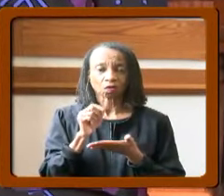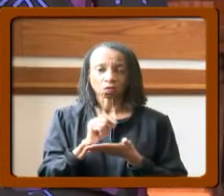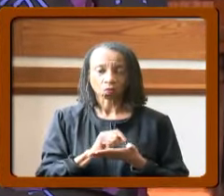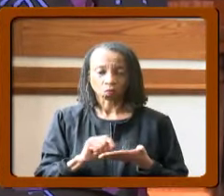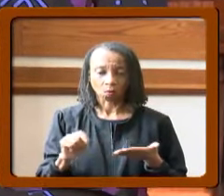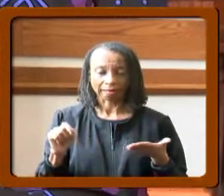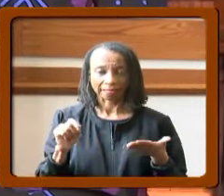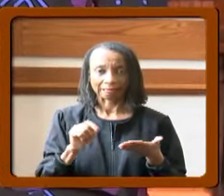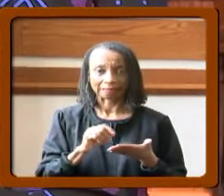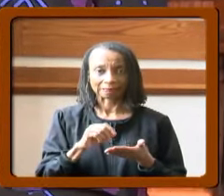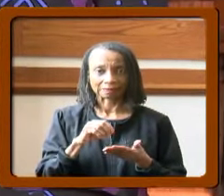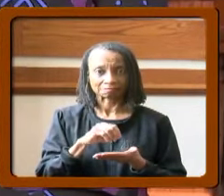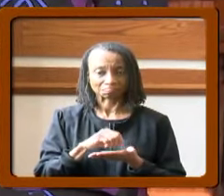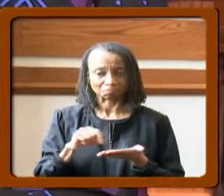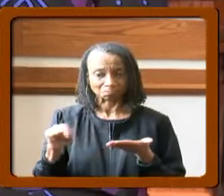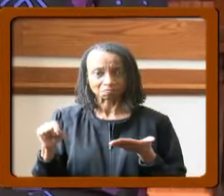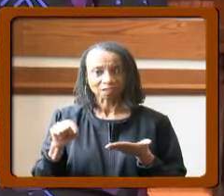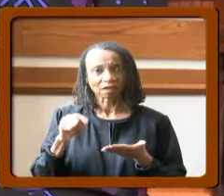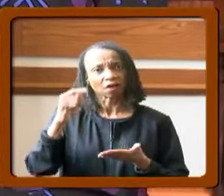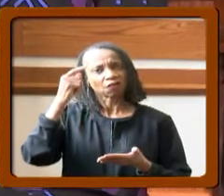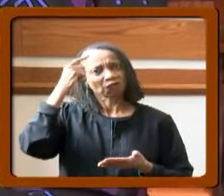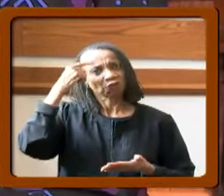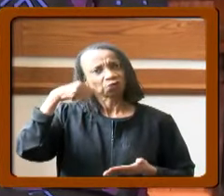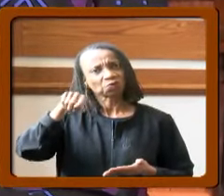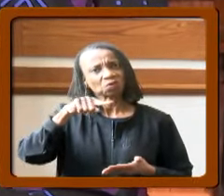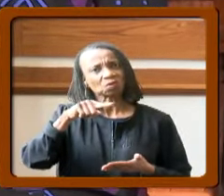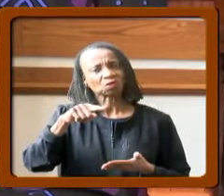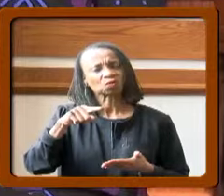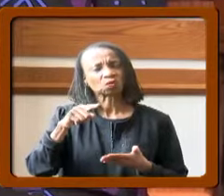so that you may come to believe